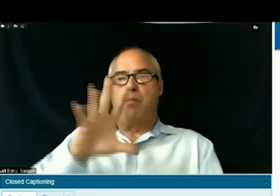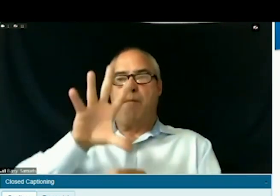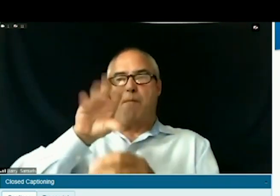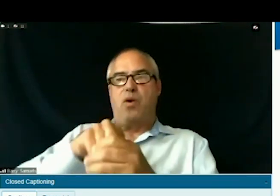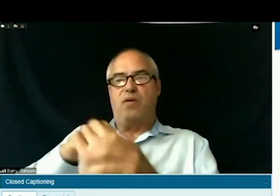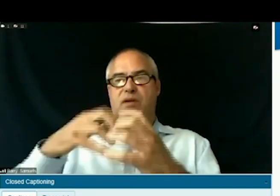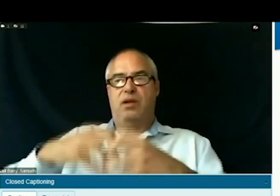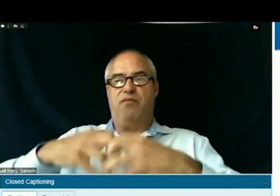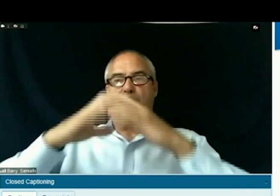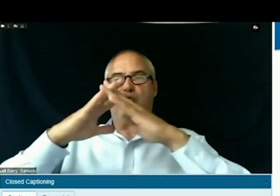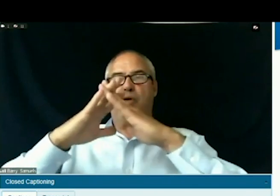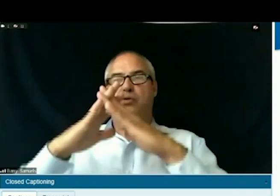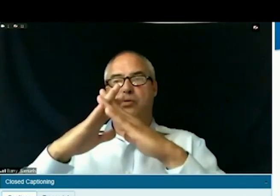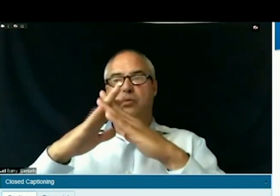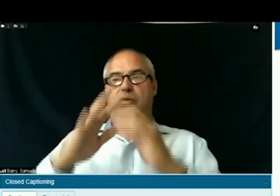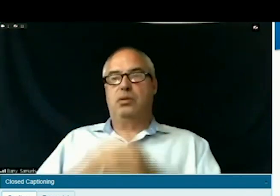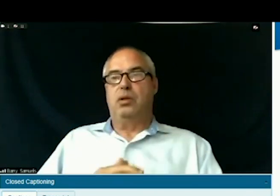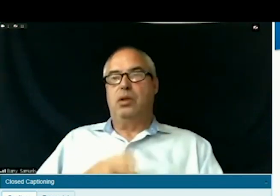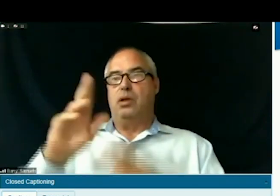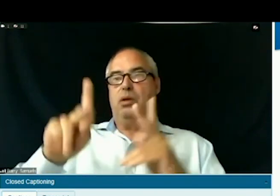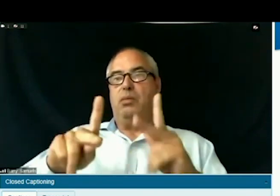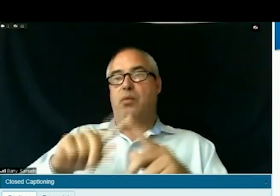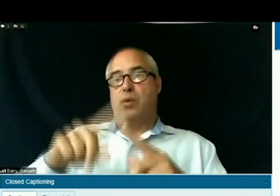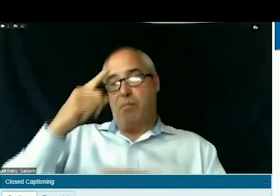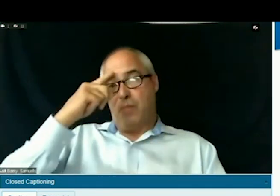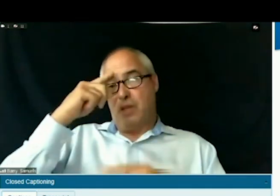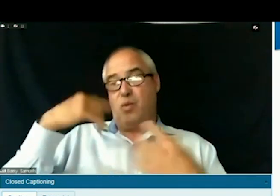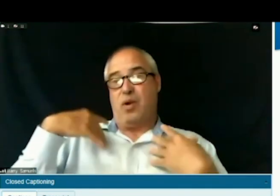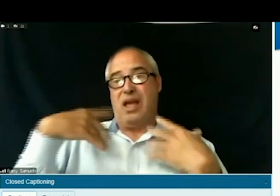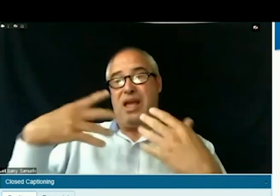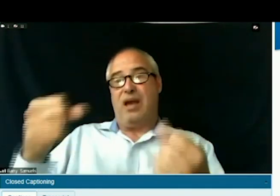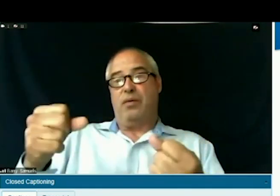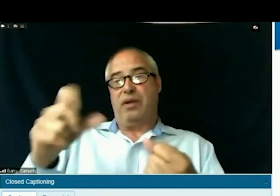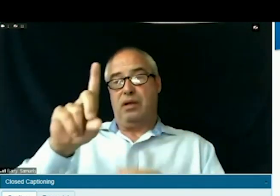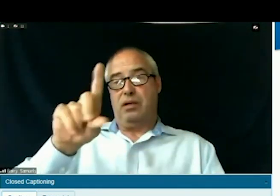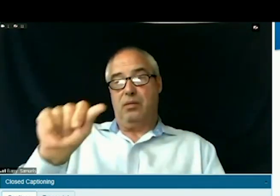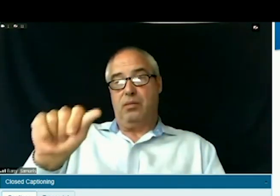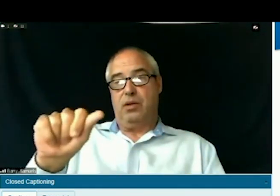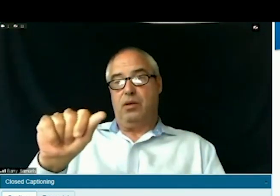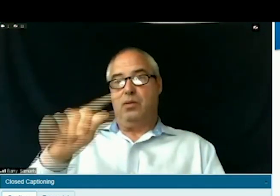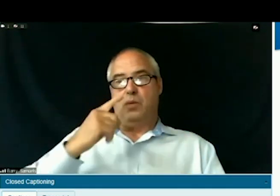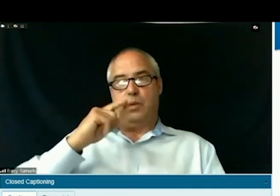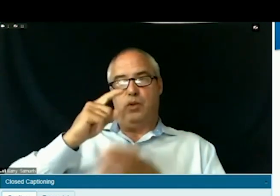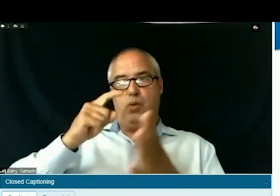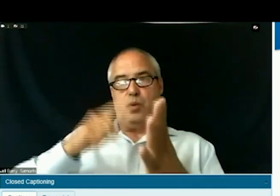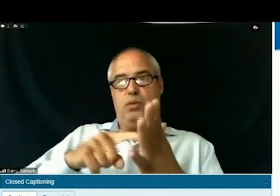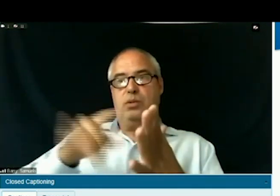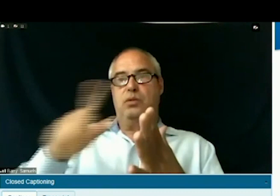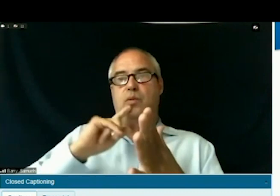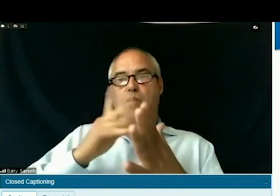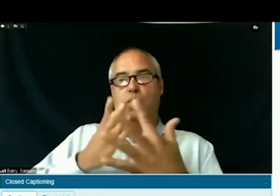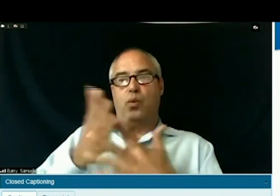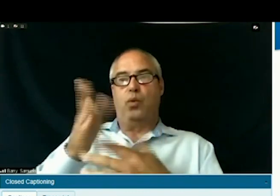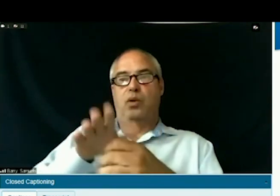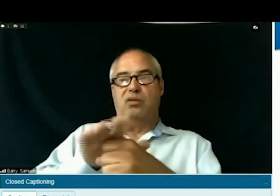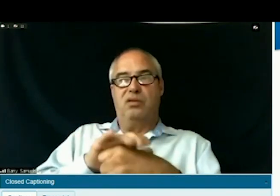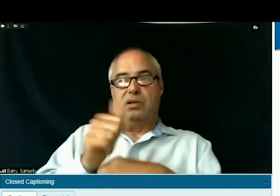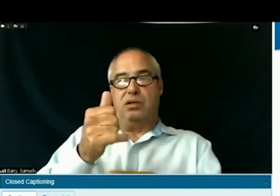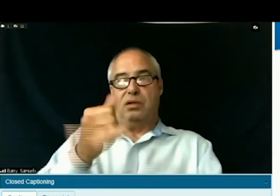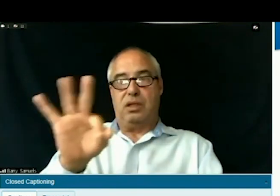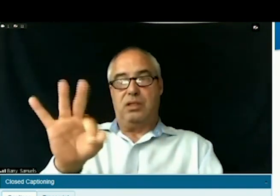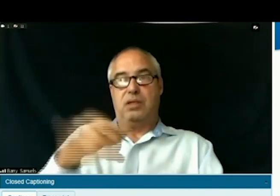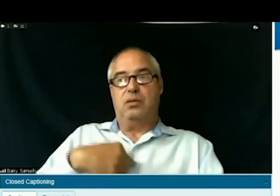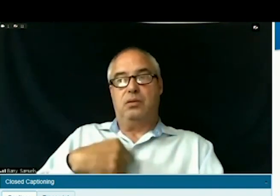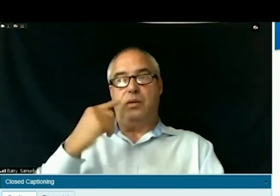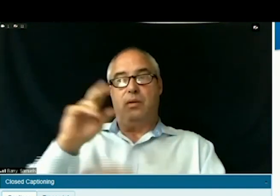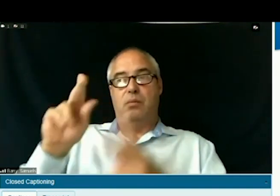infrastructure. People with mental health disabilities that were experiencing exacerbations throughout the pandemic. Some people were experiencing mental health condition for